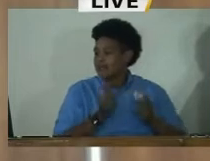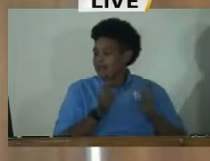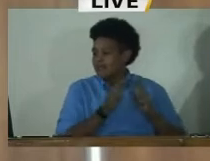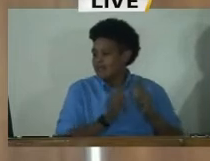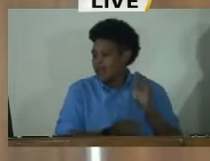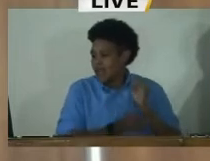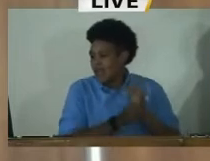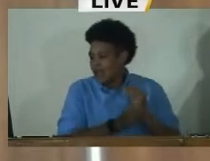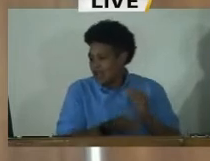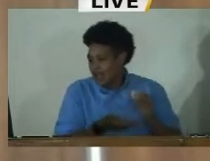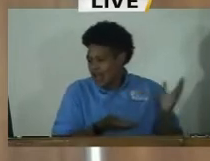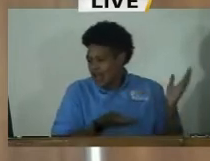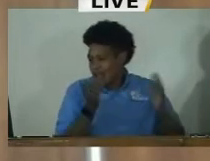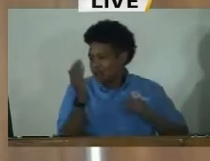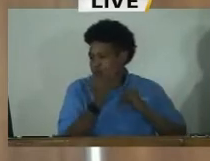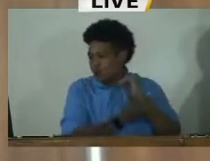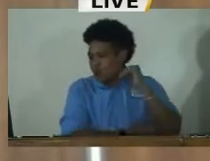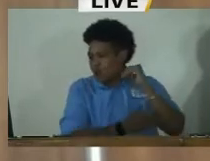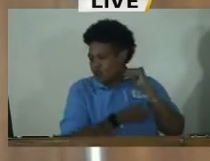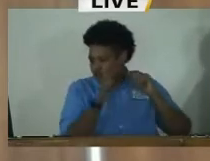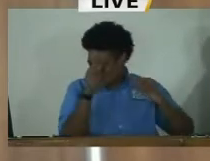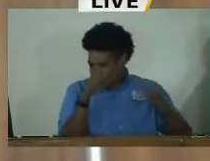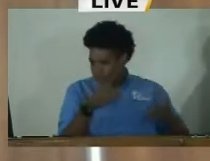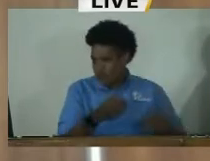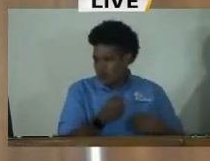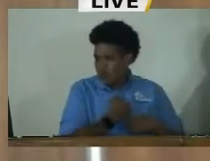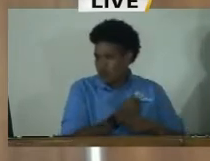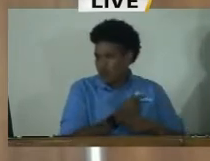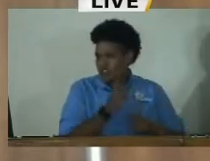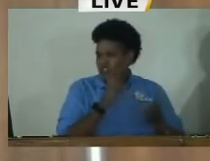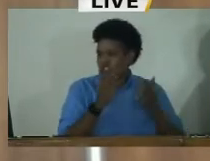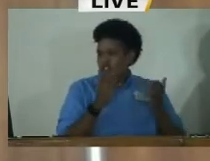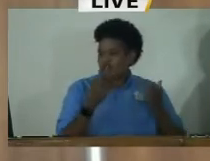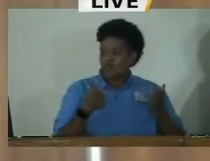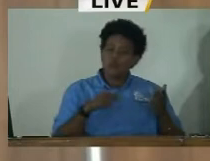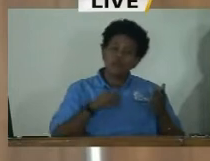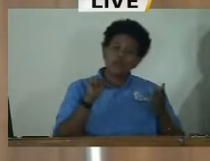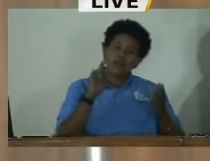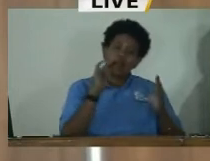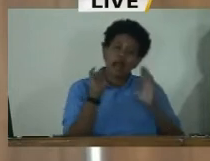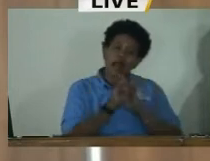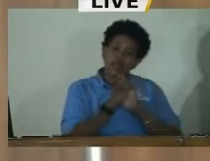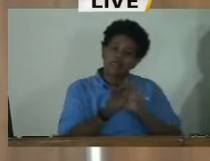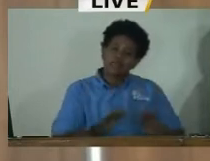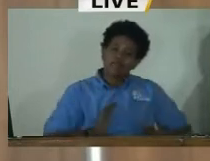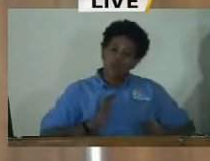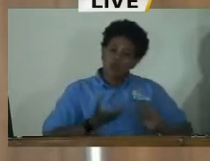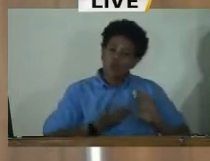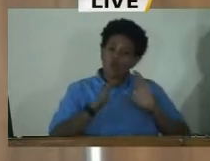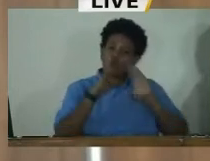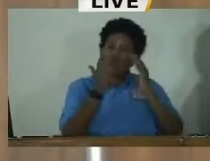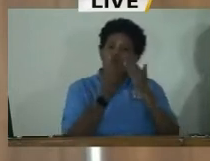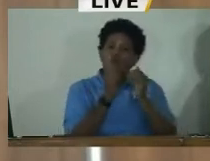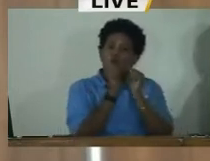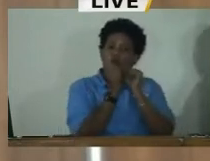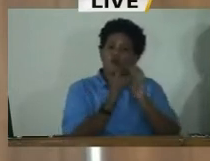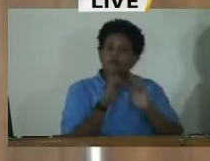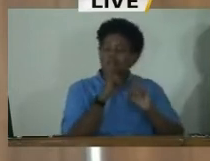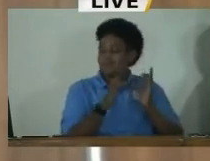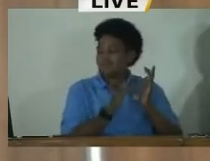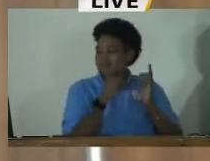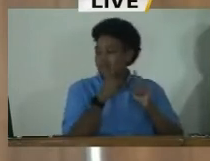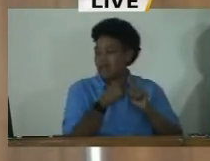country, focusing on goods and services in which we can identify our global competitive